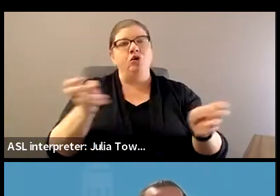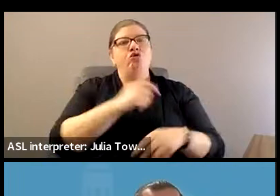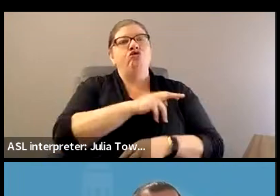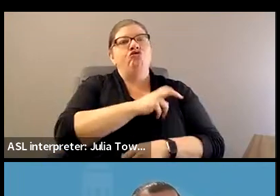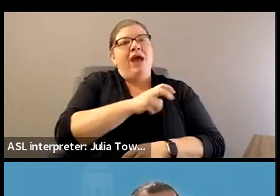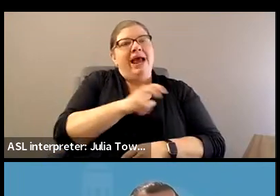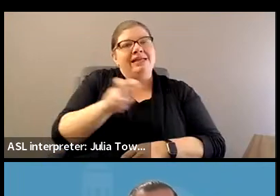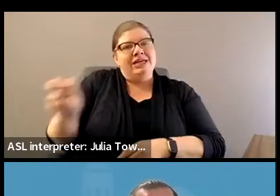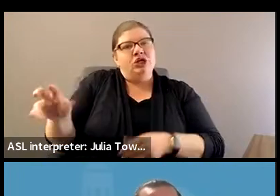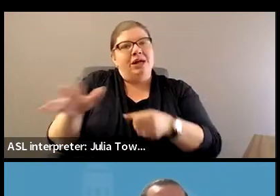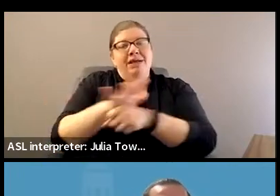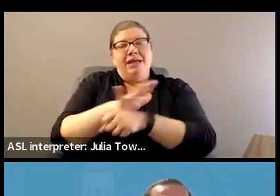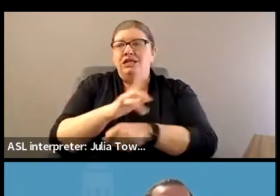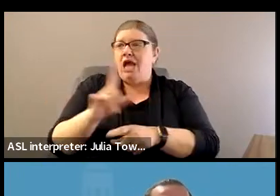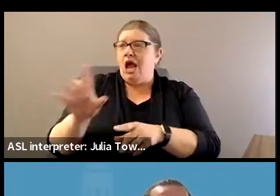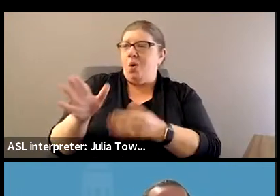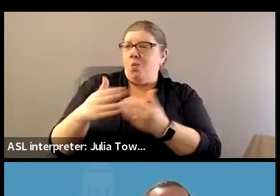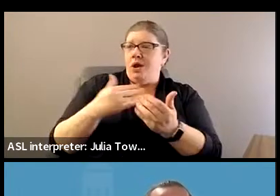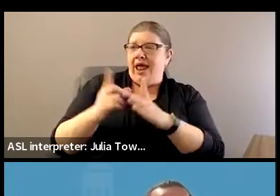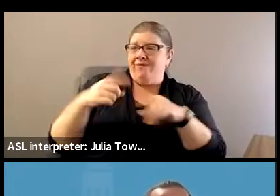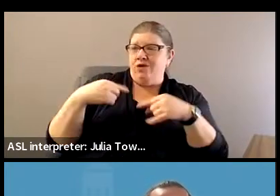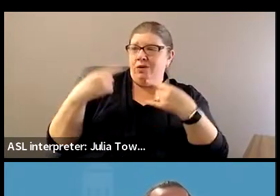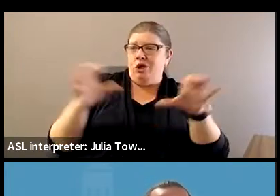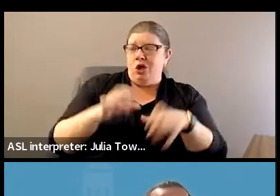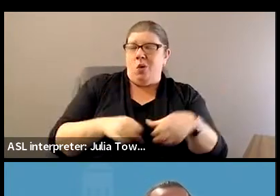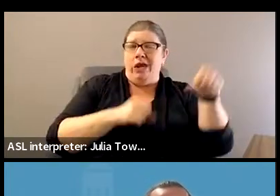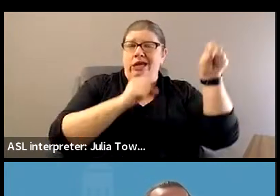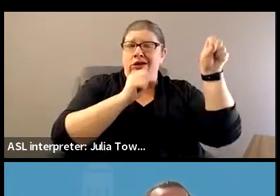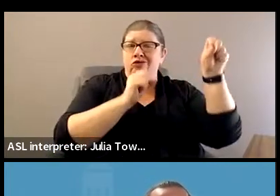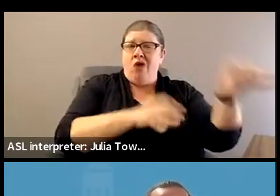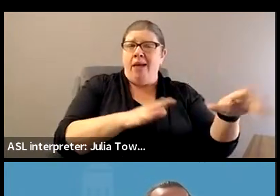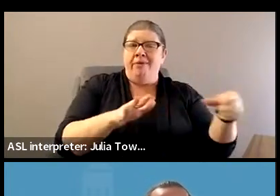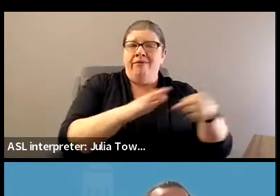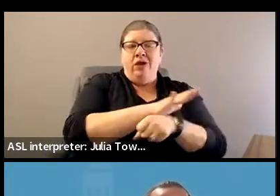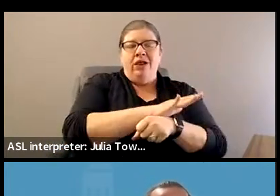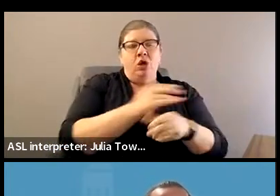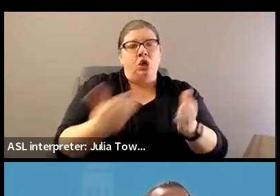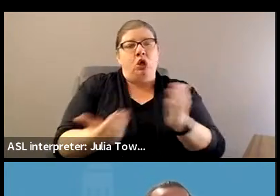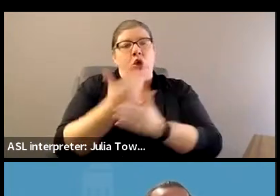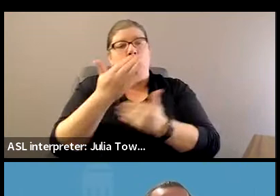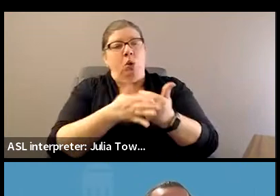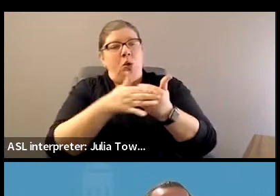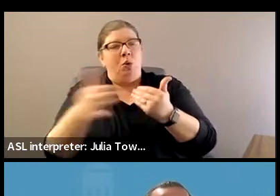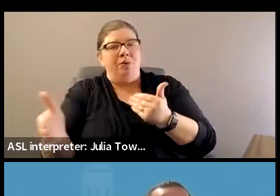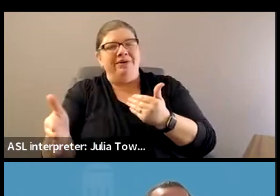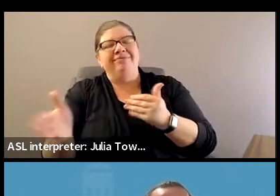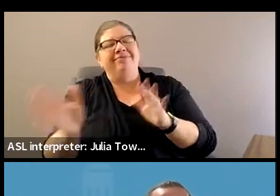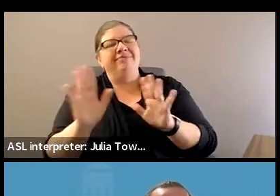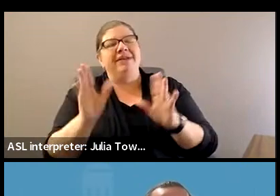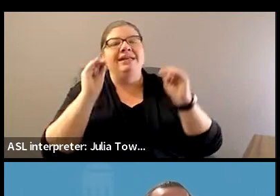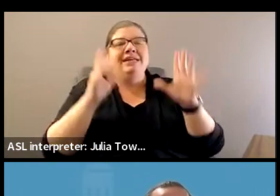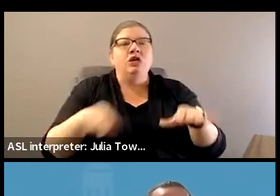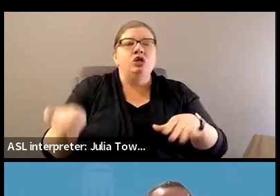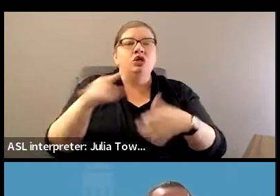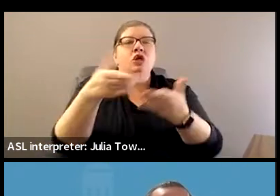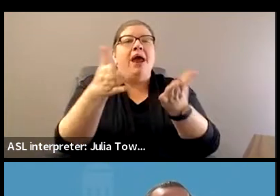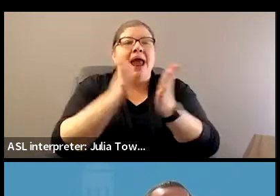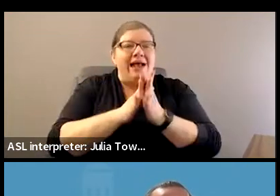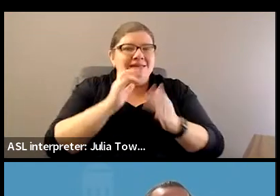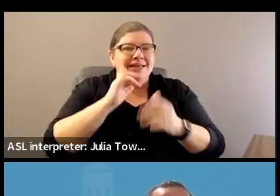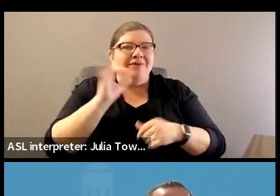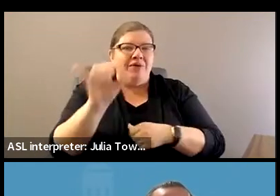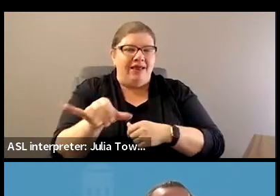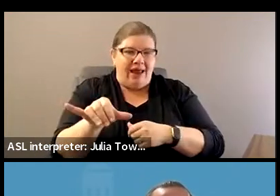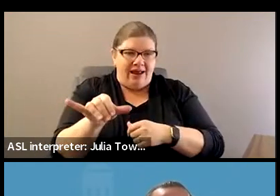completely and say, okay, whatever you've been doing, scratch it completely, because we're doing something completely new. Teachers are asking for it because they